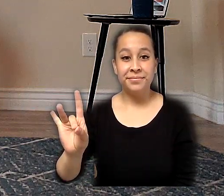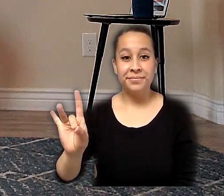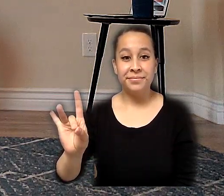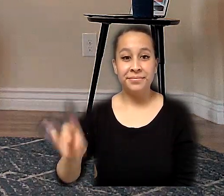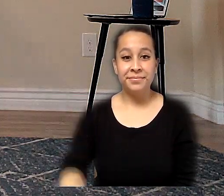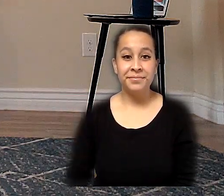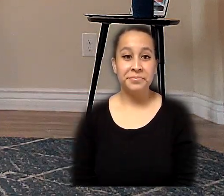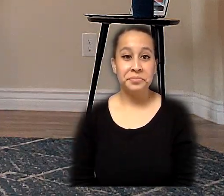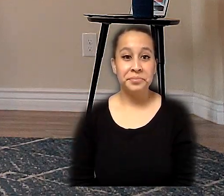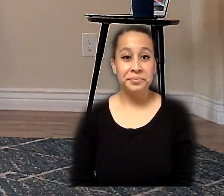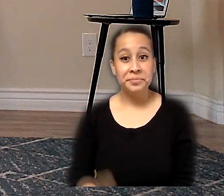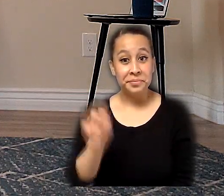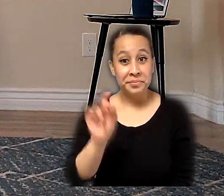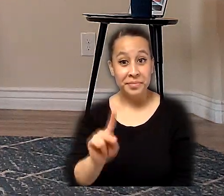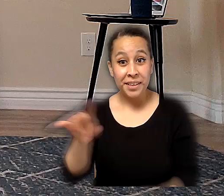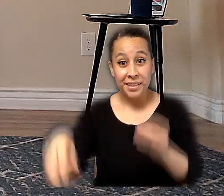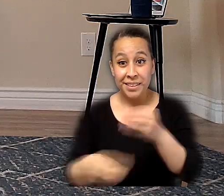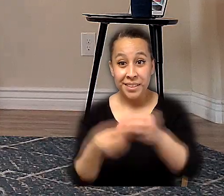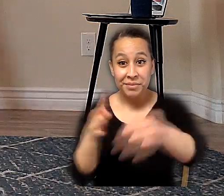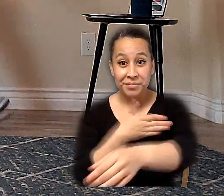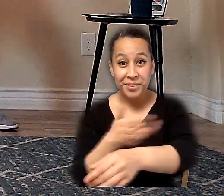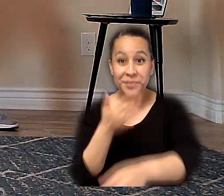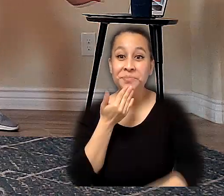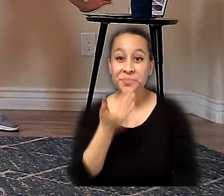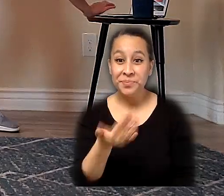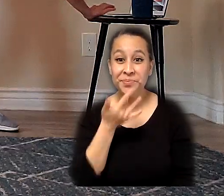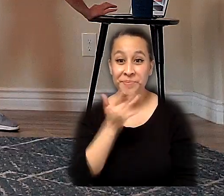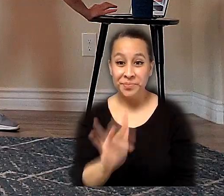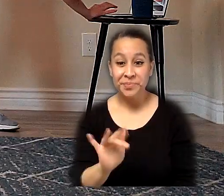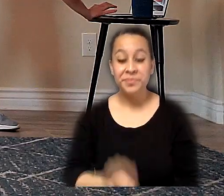4, 5, 6, 7, and 8. All right, let's add the music. Good luck.